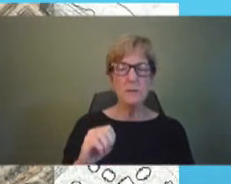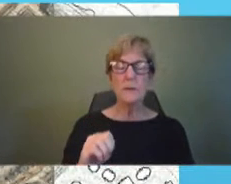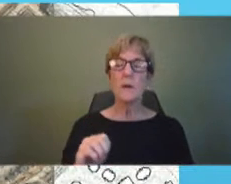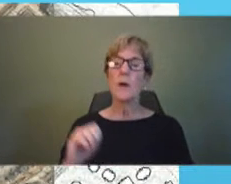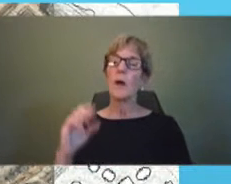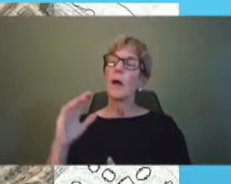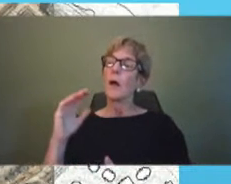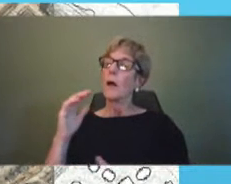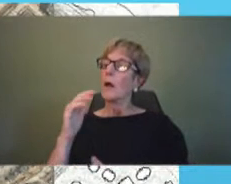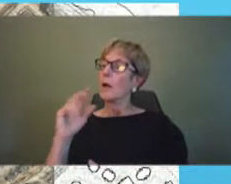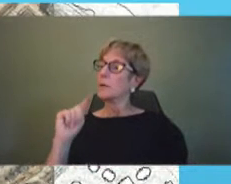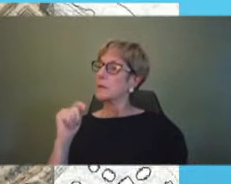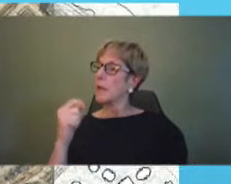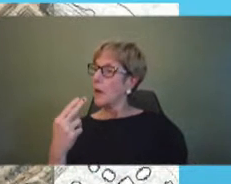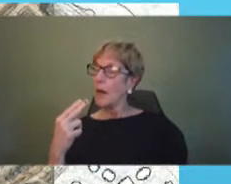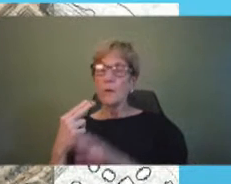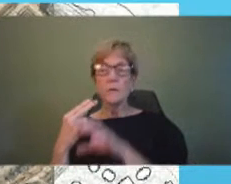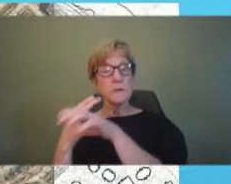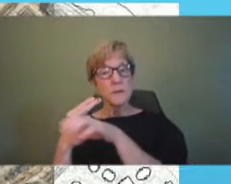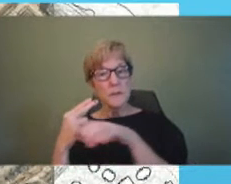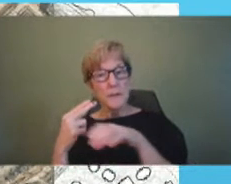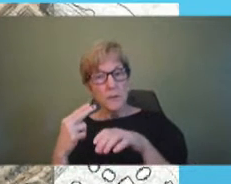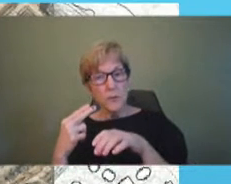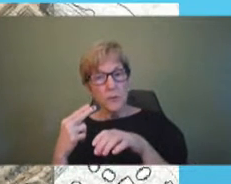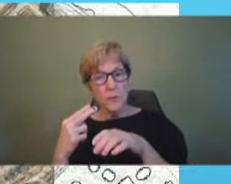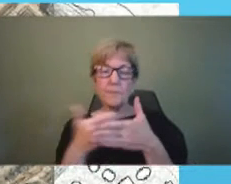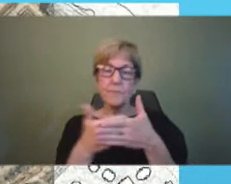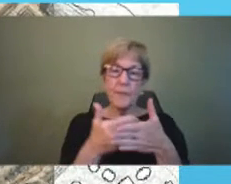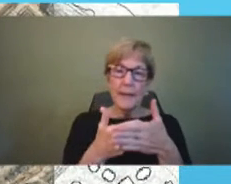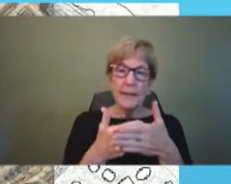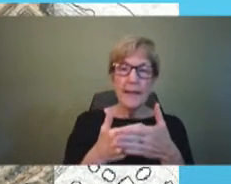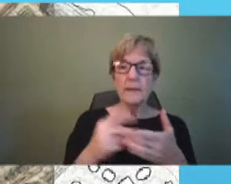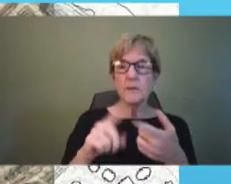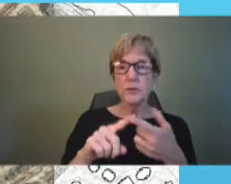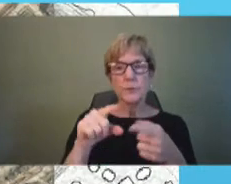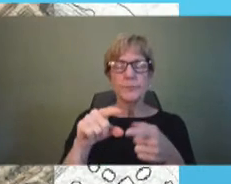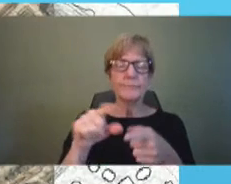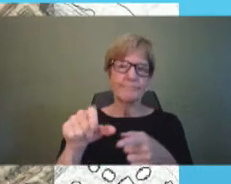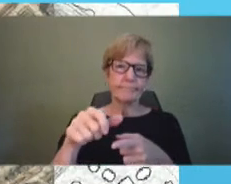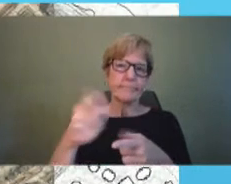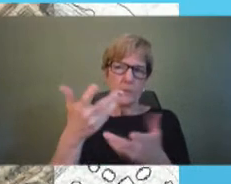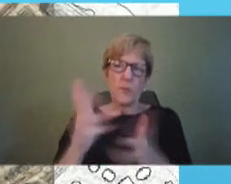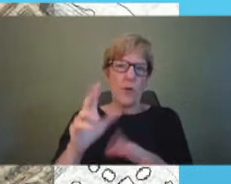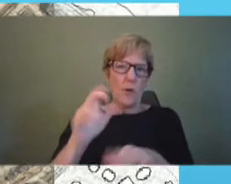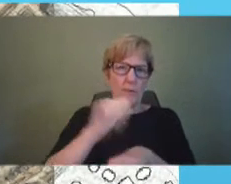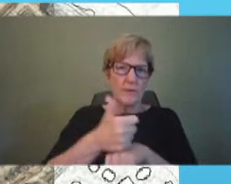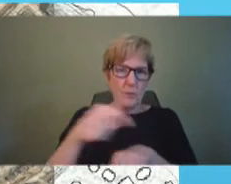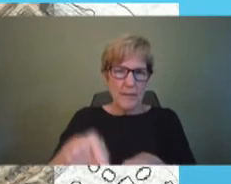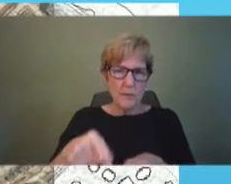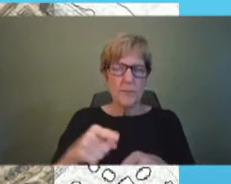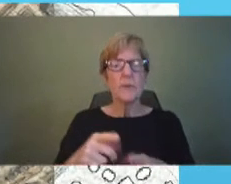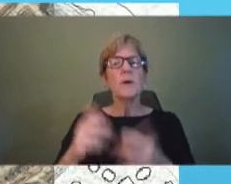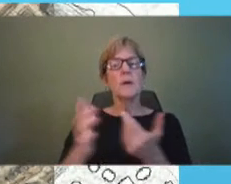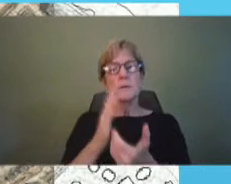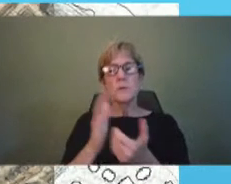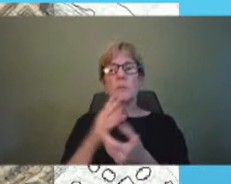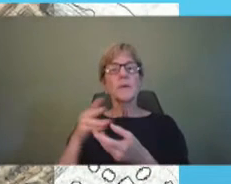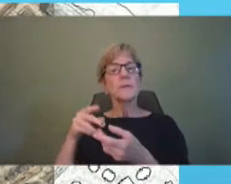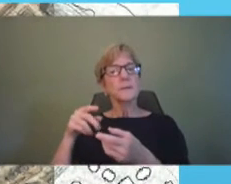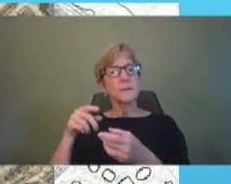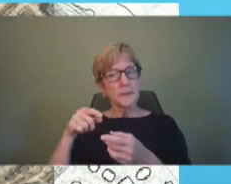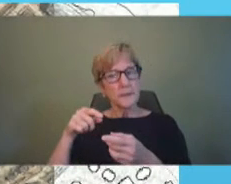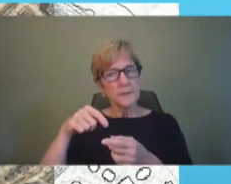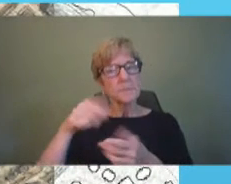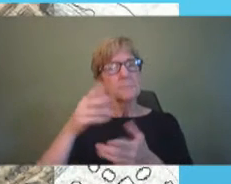town home style product adjacent to the adjacent town home product so there's a nice transition to those and then this would be more